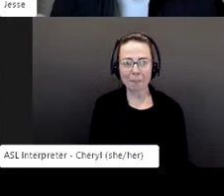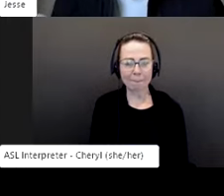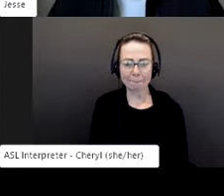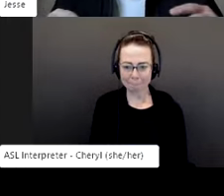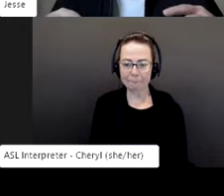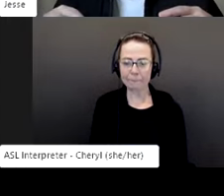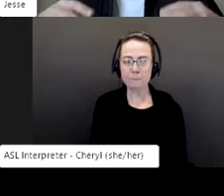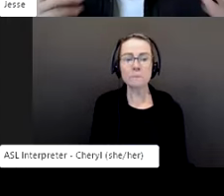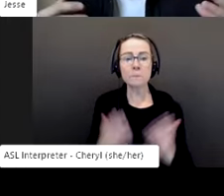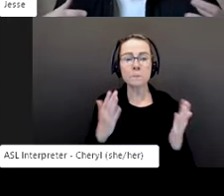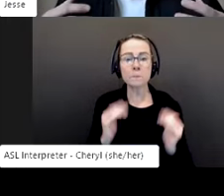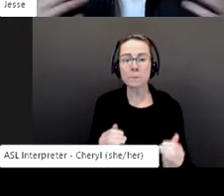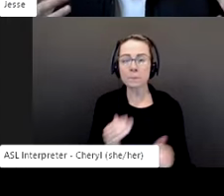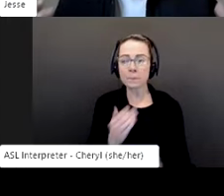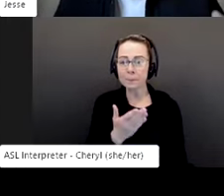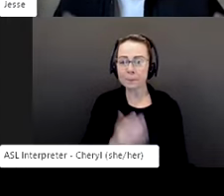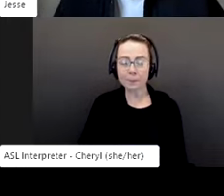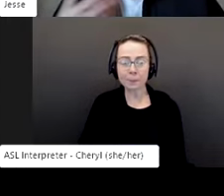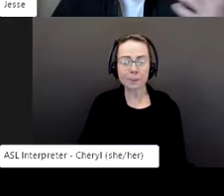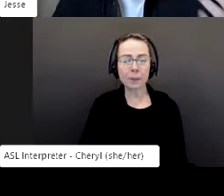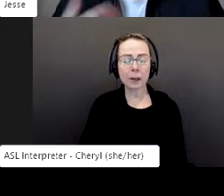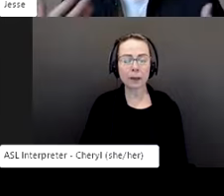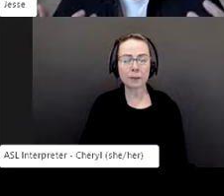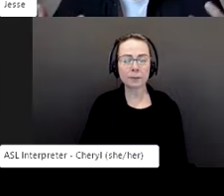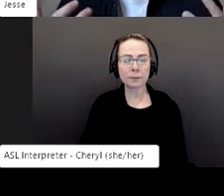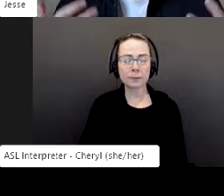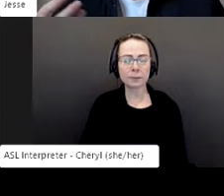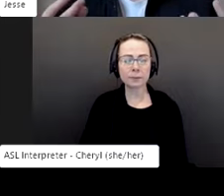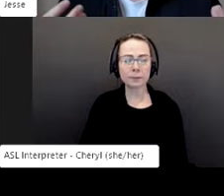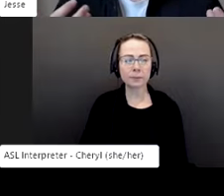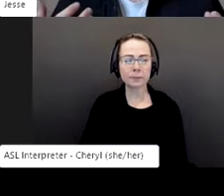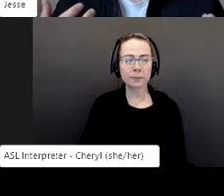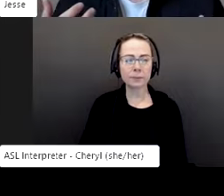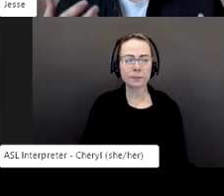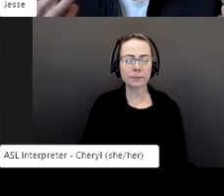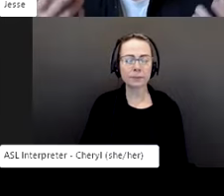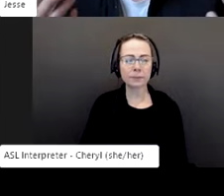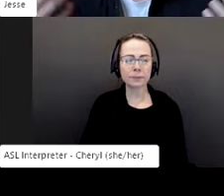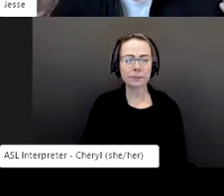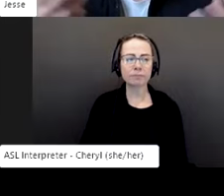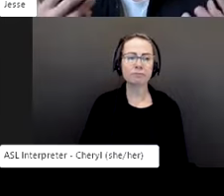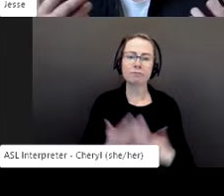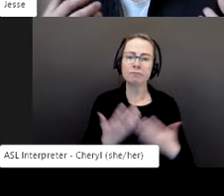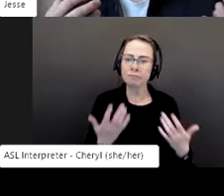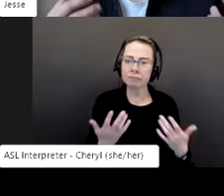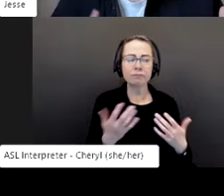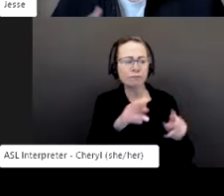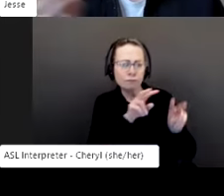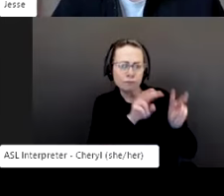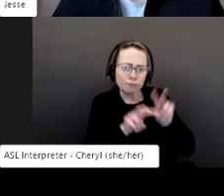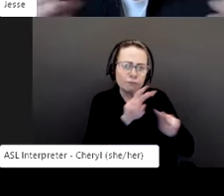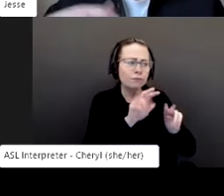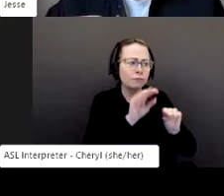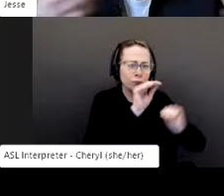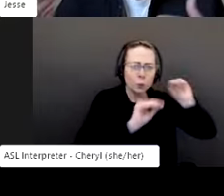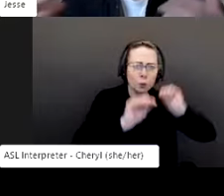Now, beyond dealing with your money and keeping it sort of in check internally,